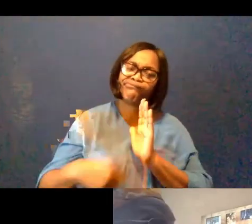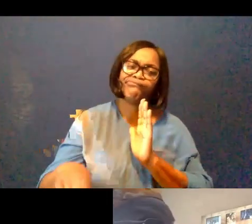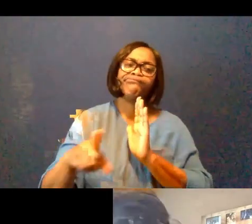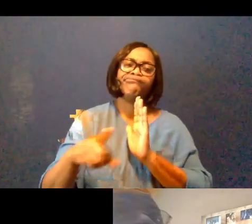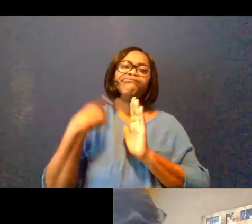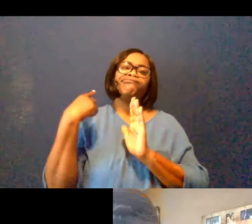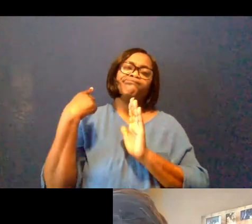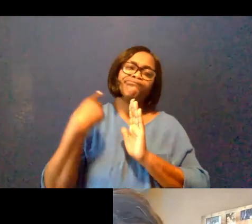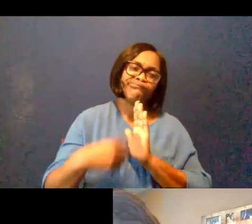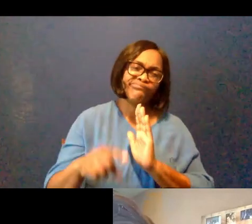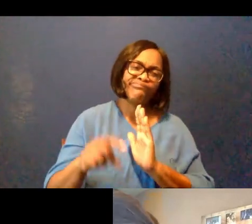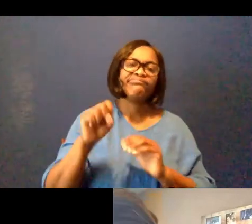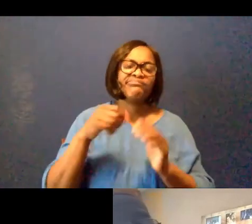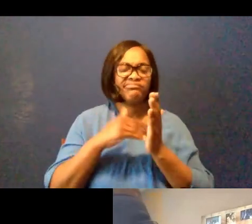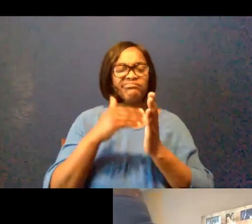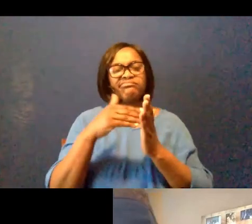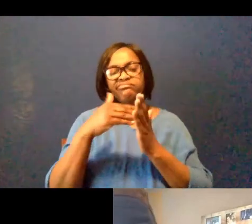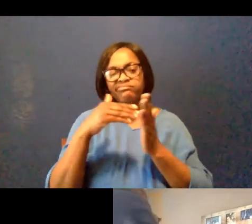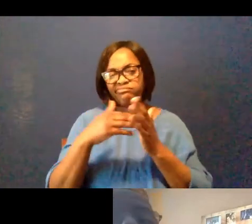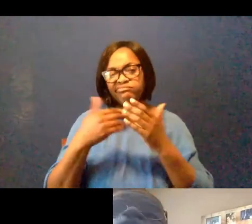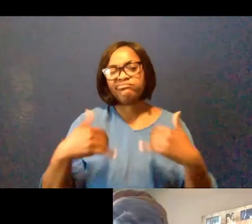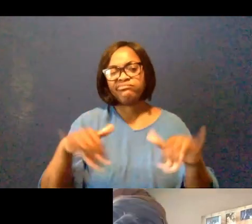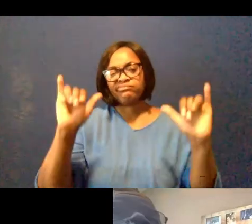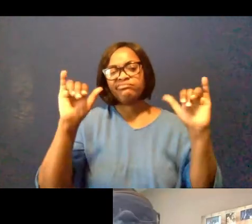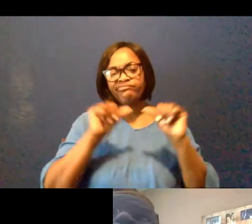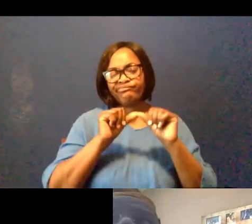virus and